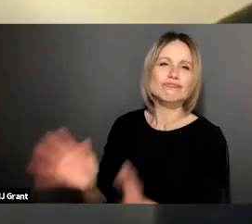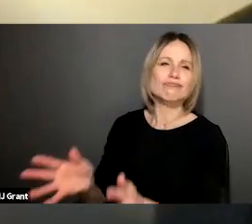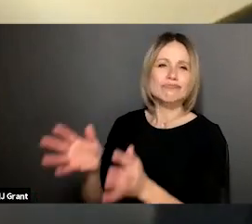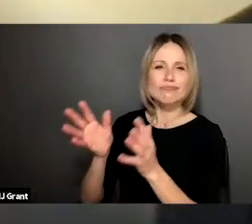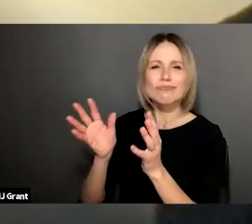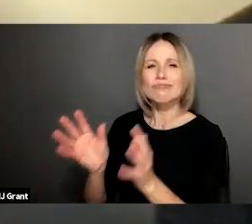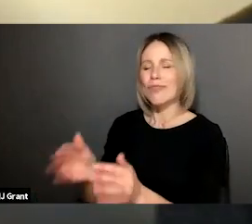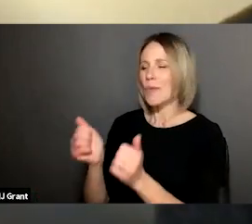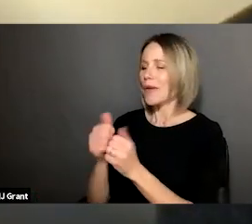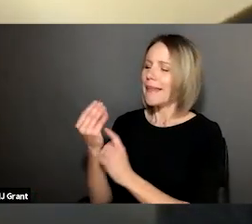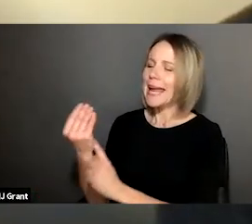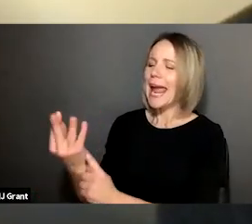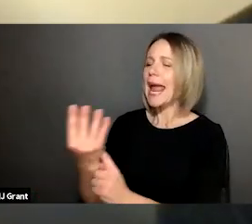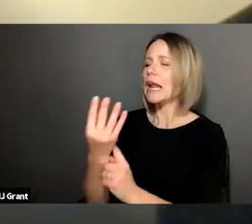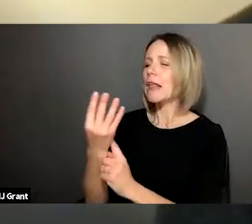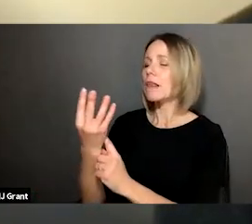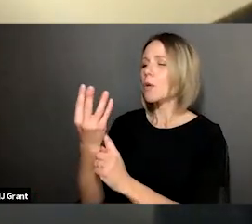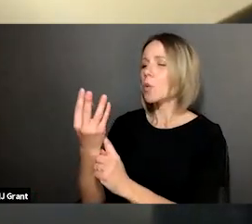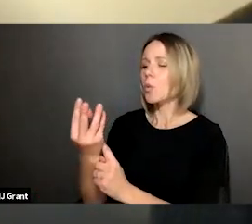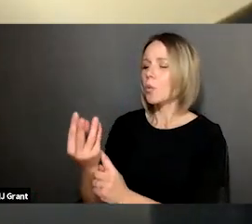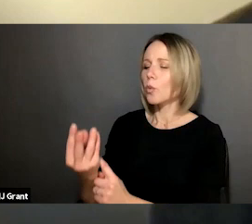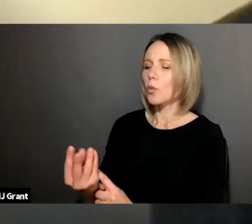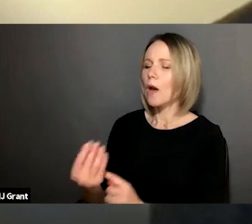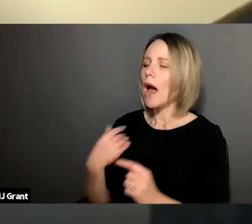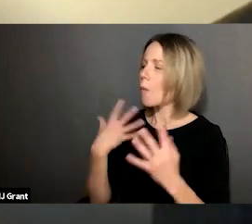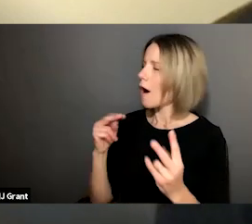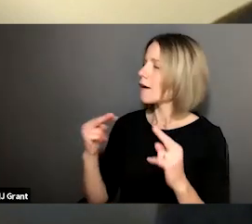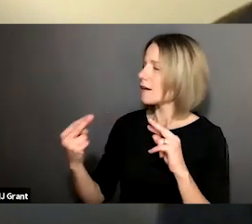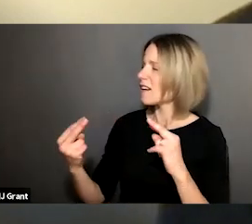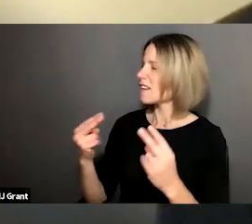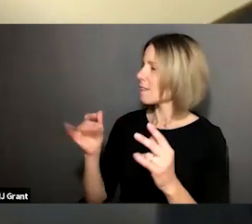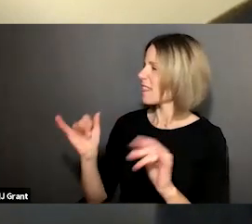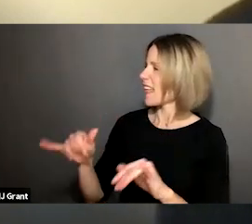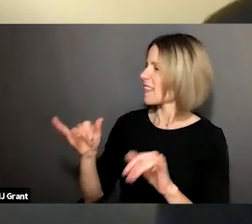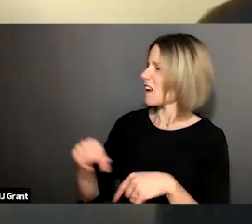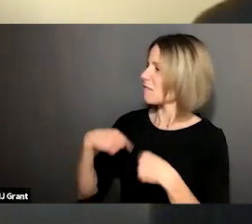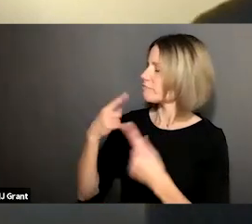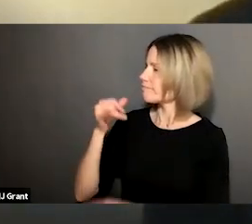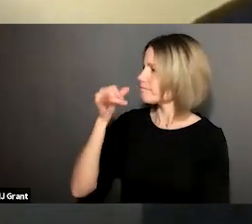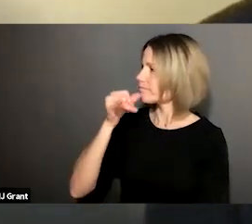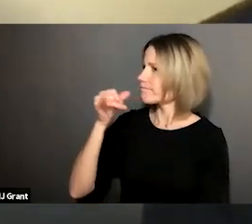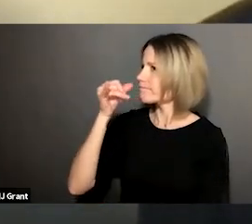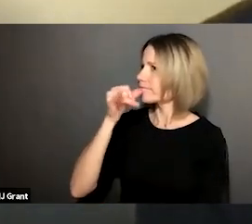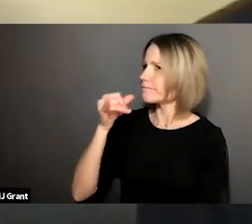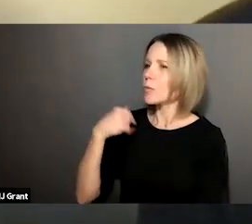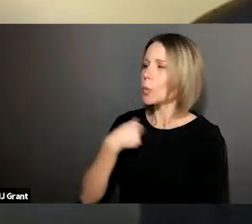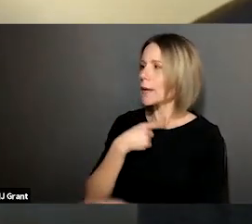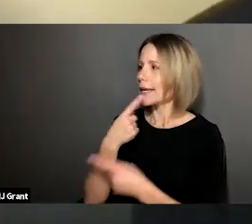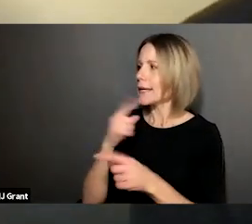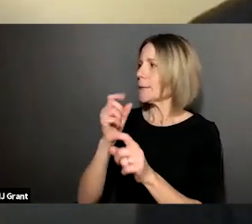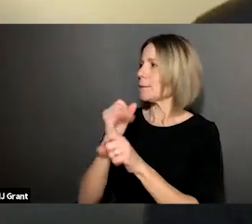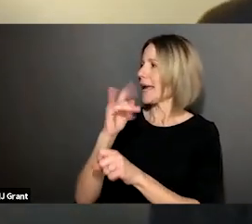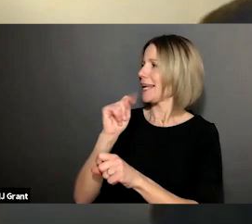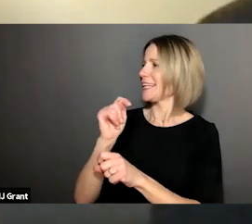I'm glad we made it through this and we're on the other side. That's what I'm looking forward to. That sounds amazing. Also,